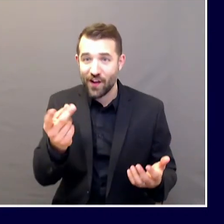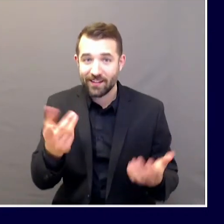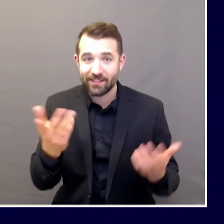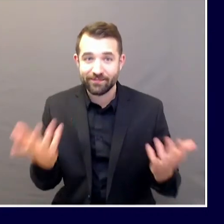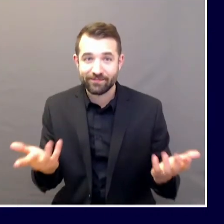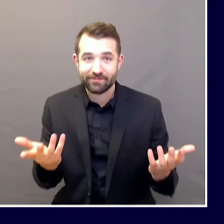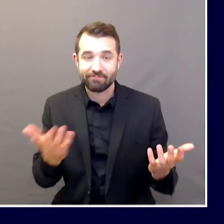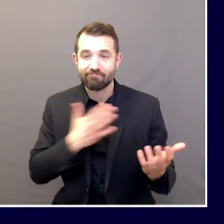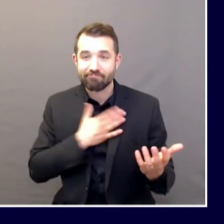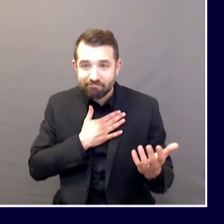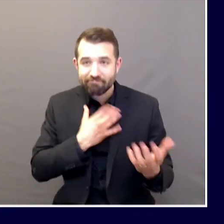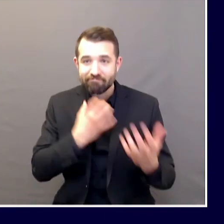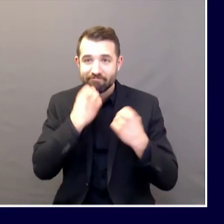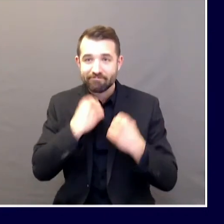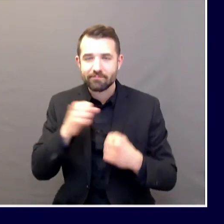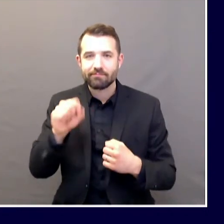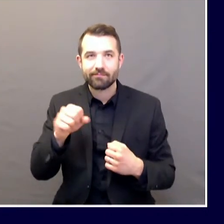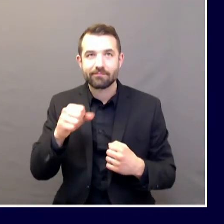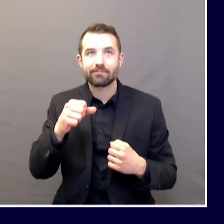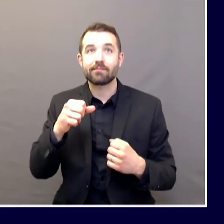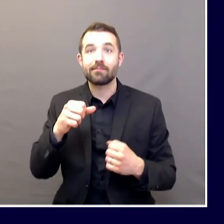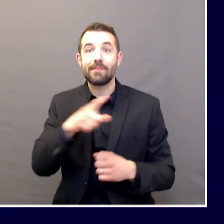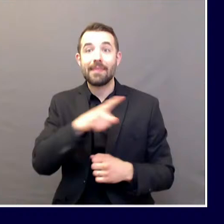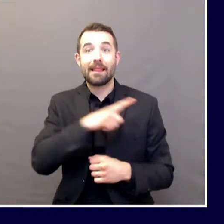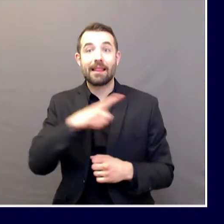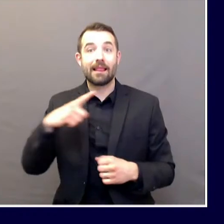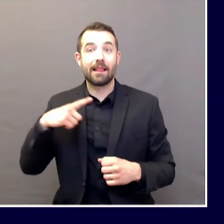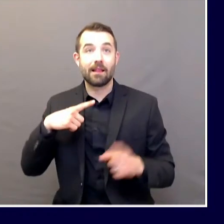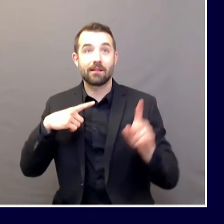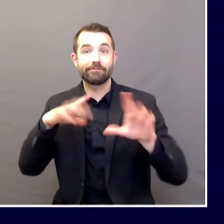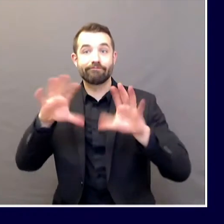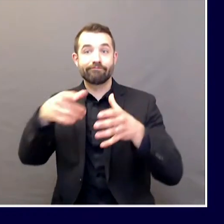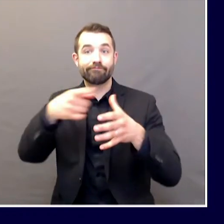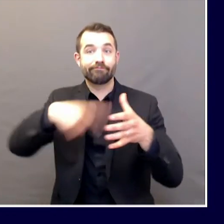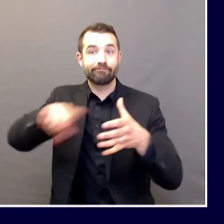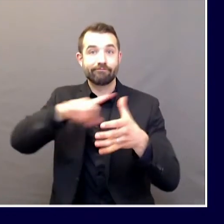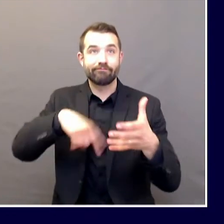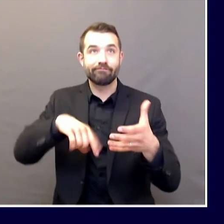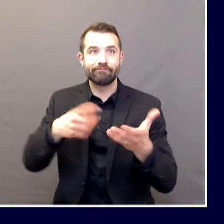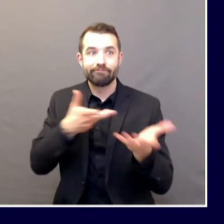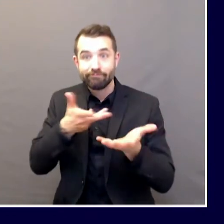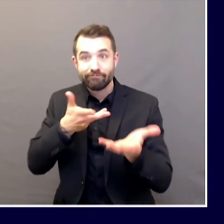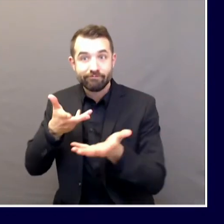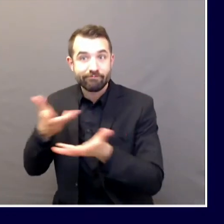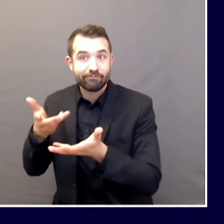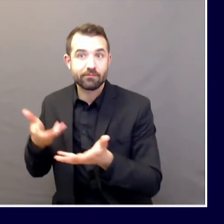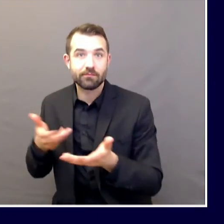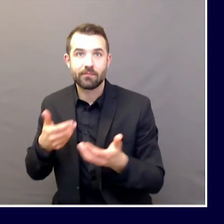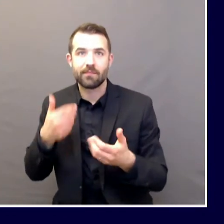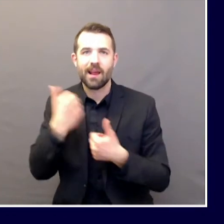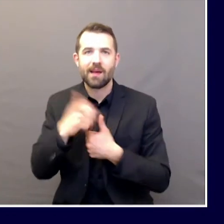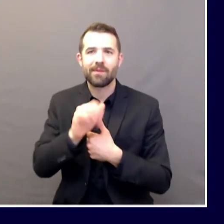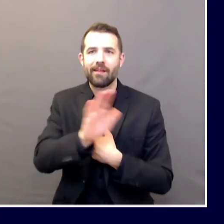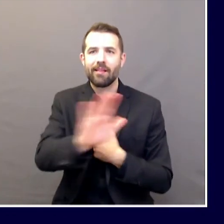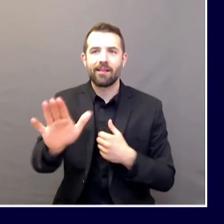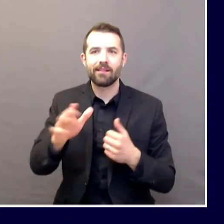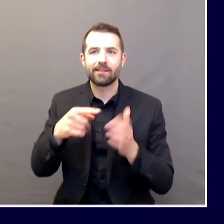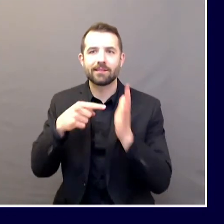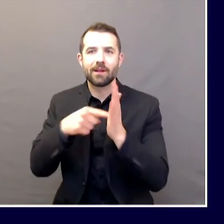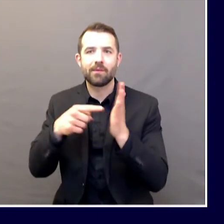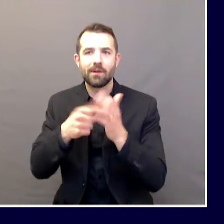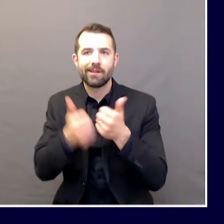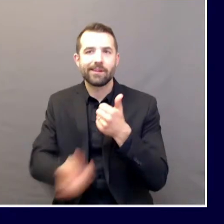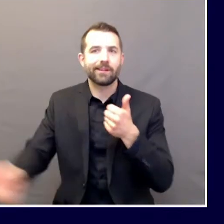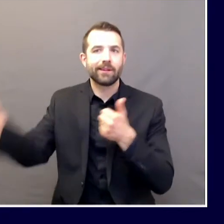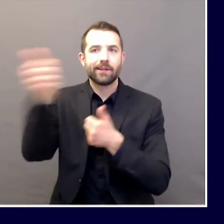where I was speaking with the legislature, and if I may, it was then Representative but now Speaker Fecto himself raised this